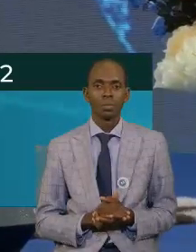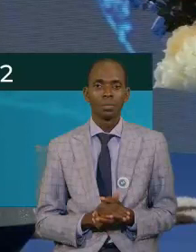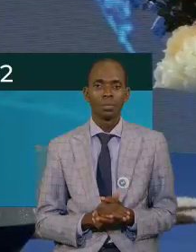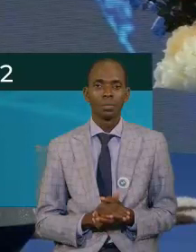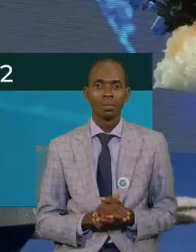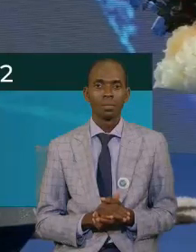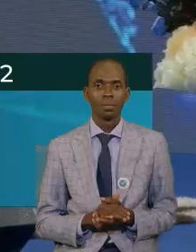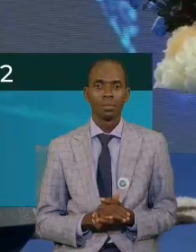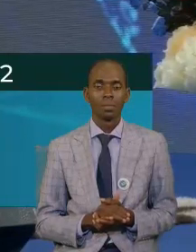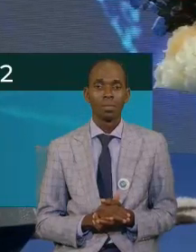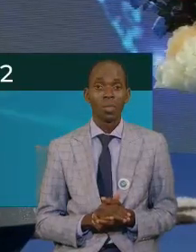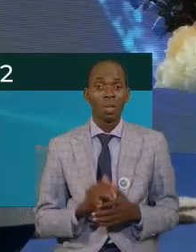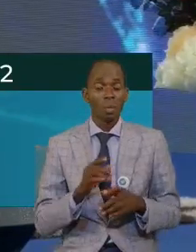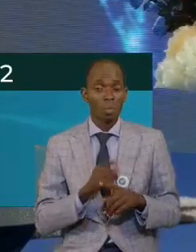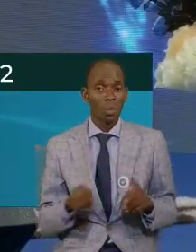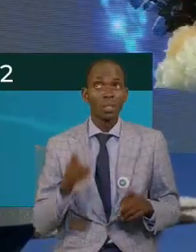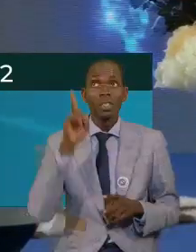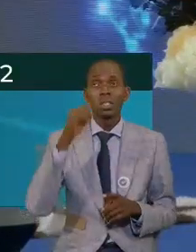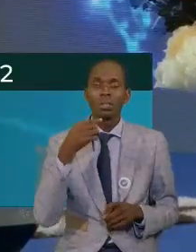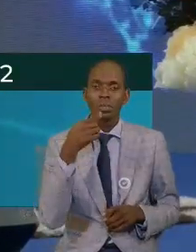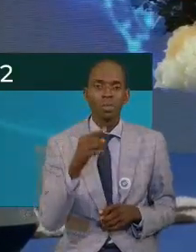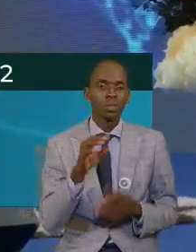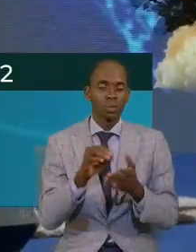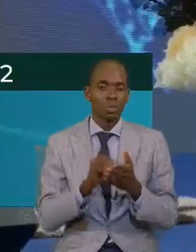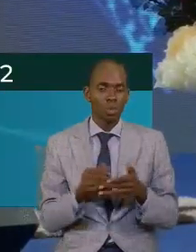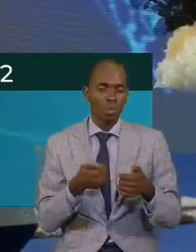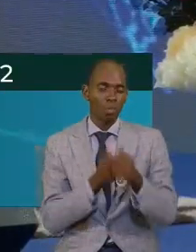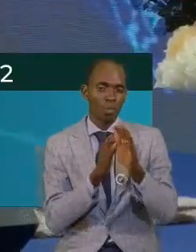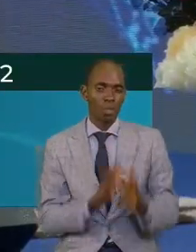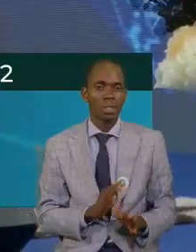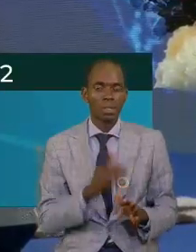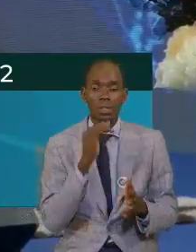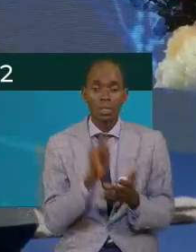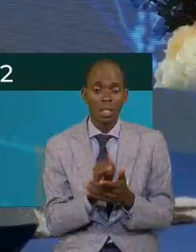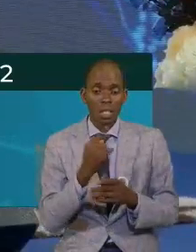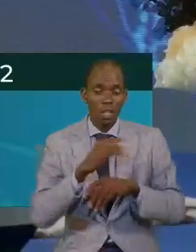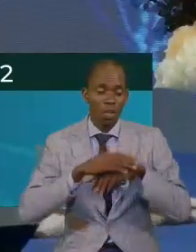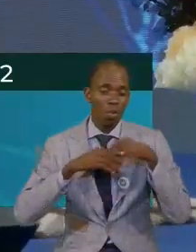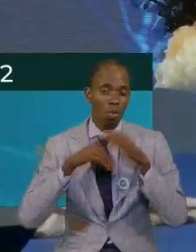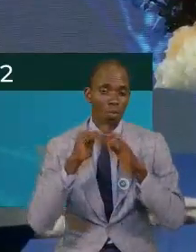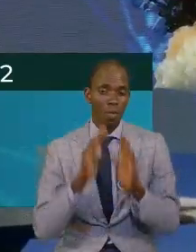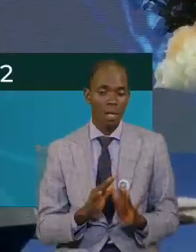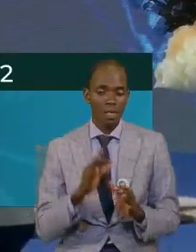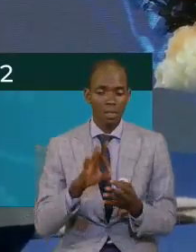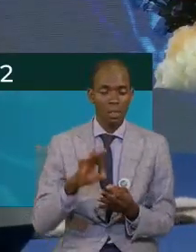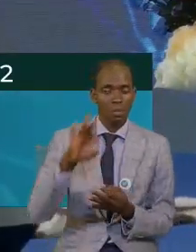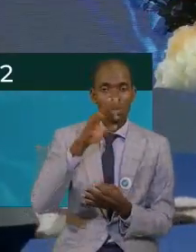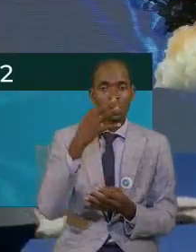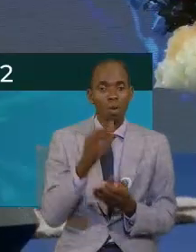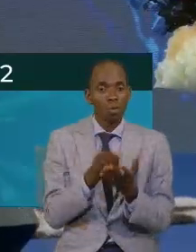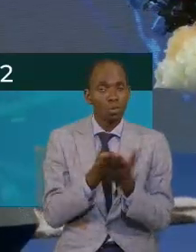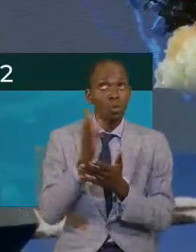But then he told his own disciples, he said, the Comforter, the Spirit of Truth will